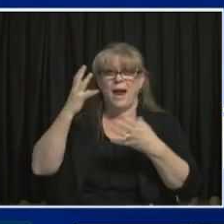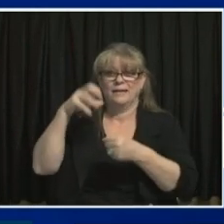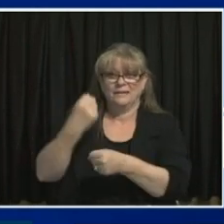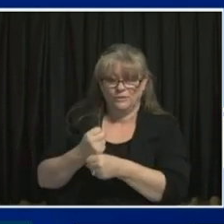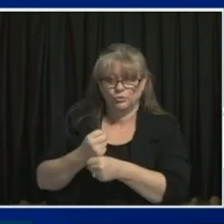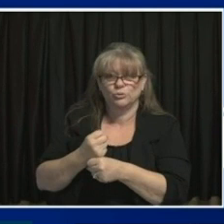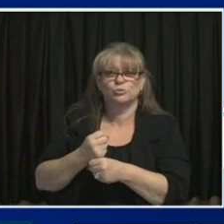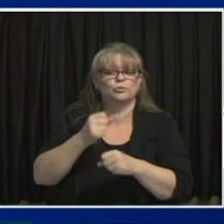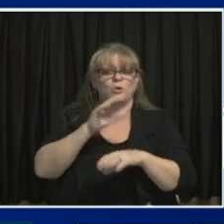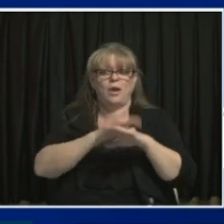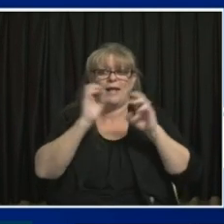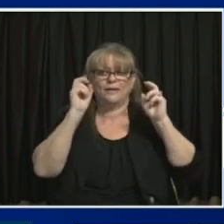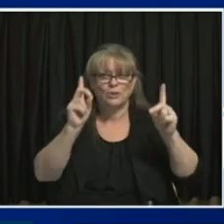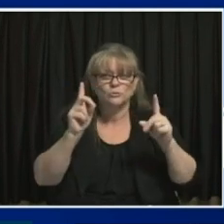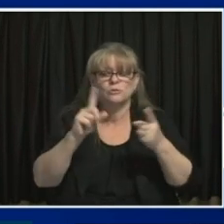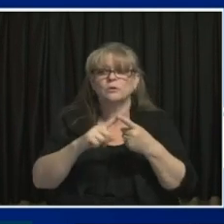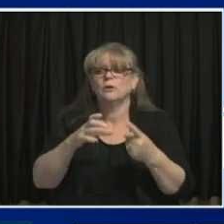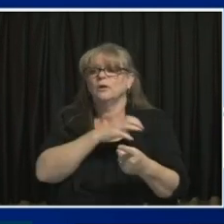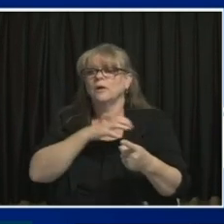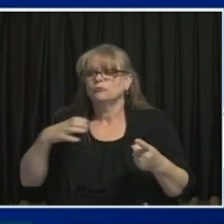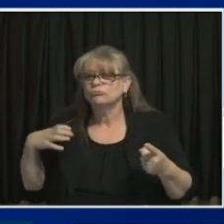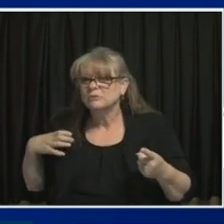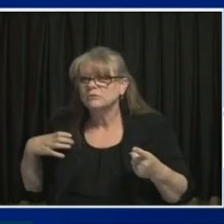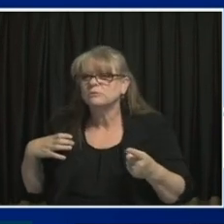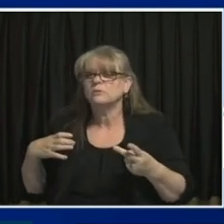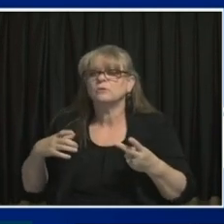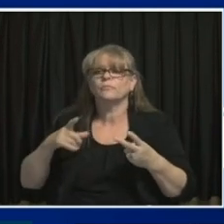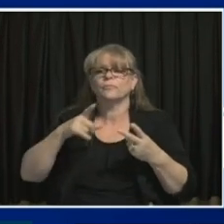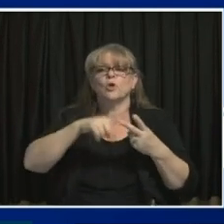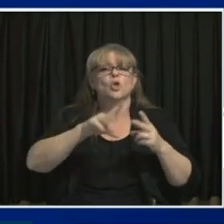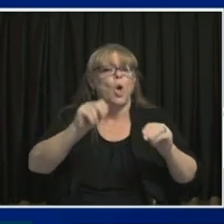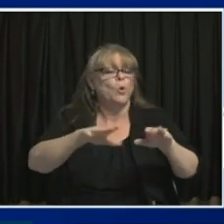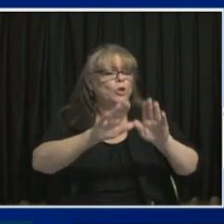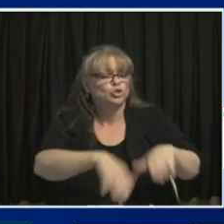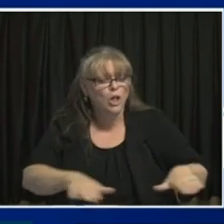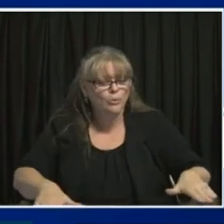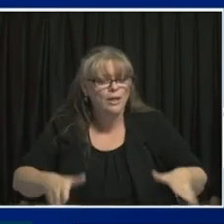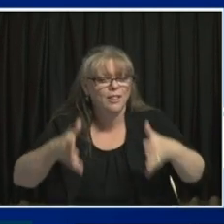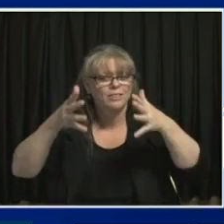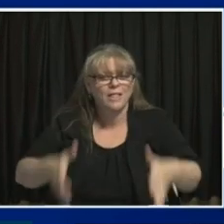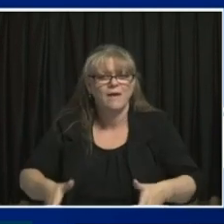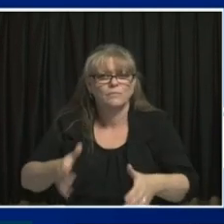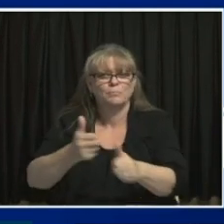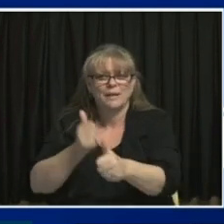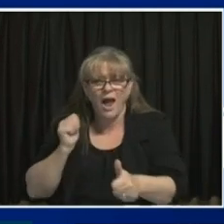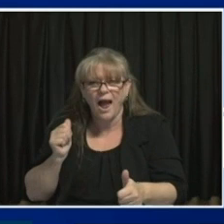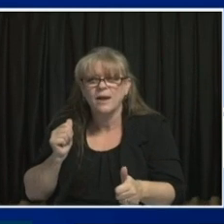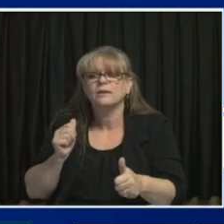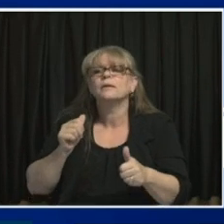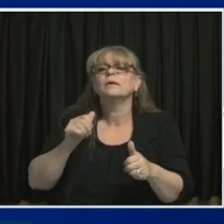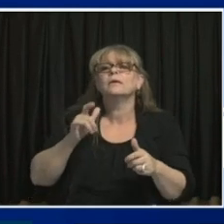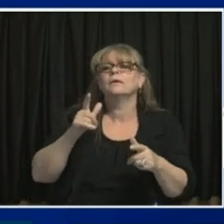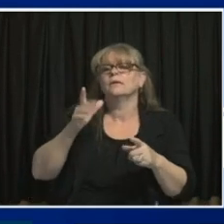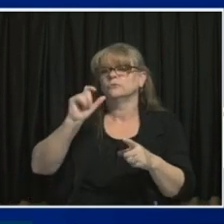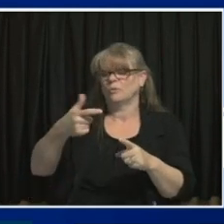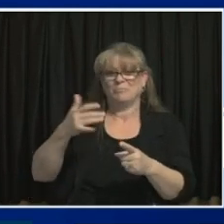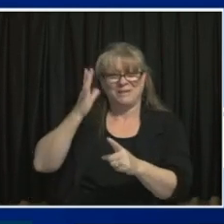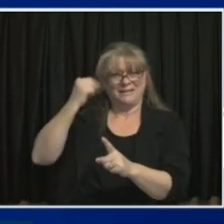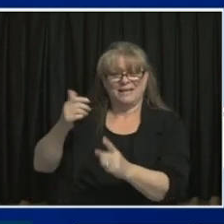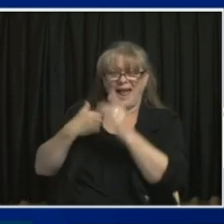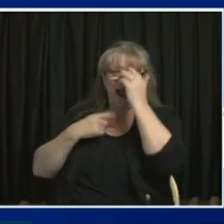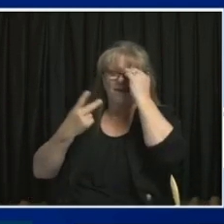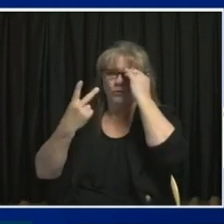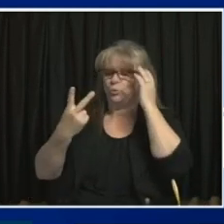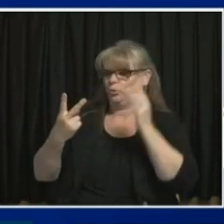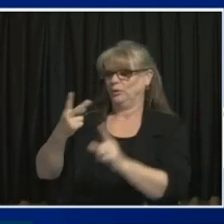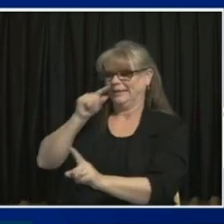helped replace No Child Left Behind with the Every Student Succeeds Act. And of course, on the personal level, as the parent of an 8-year-old and a 5-year-old. That's why I've been